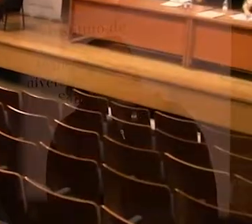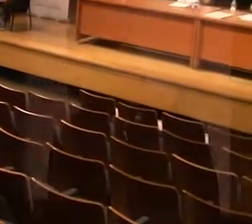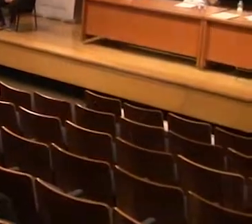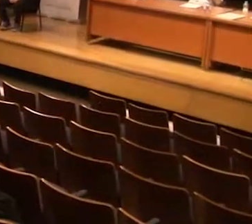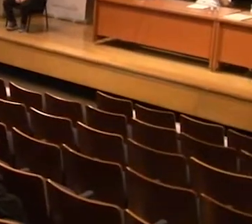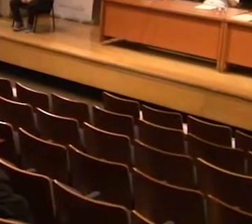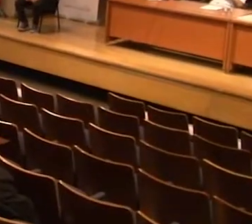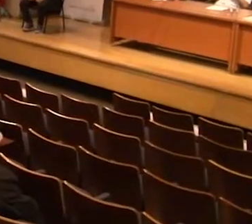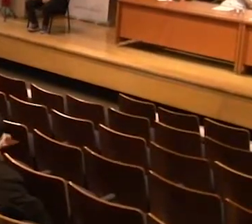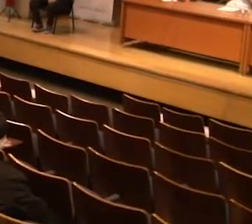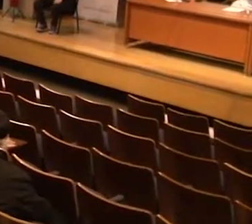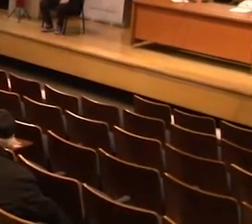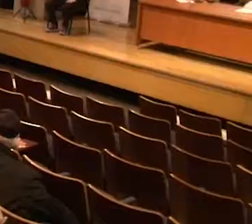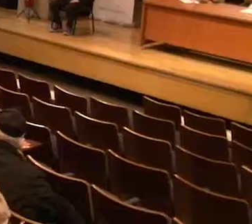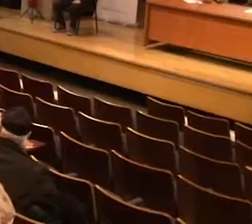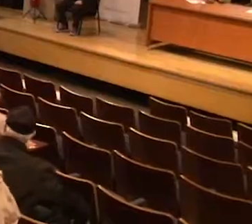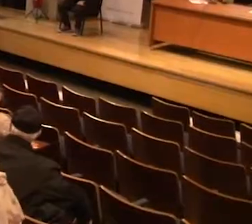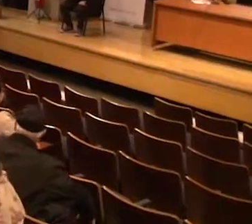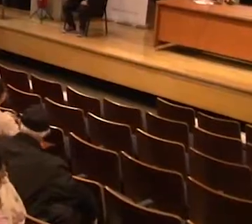Thank you.